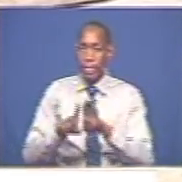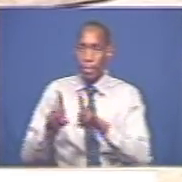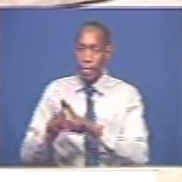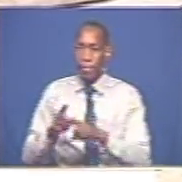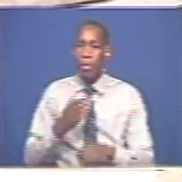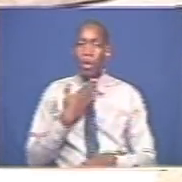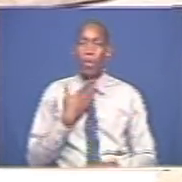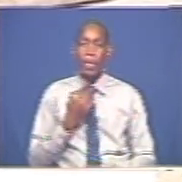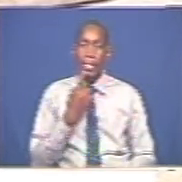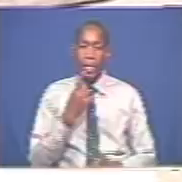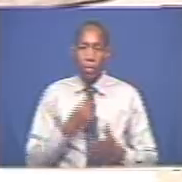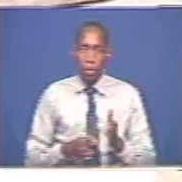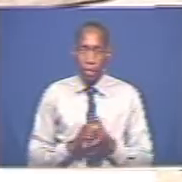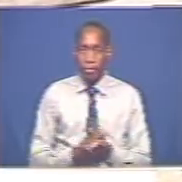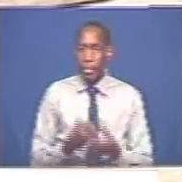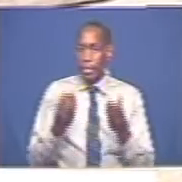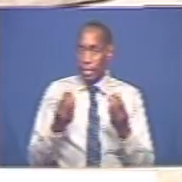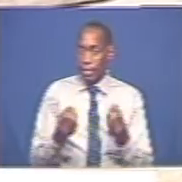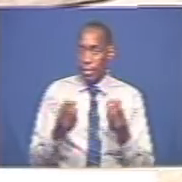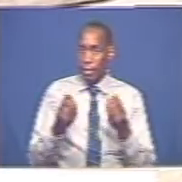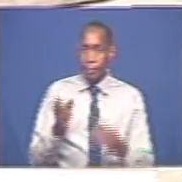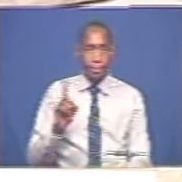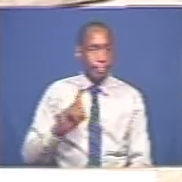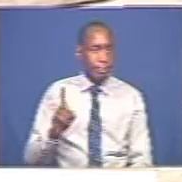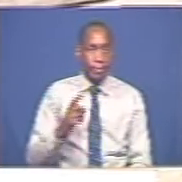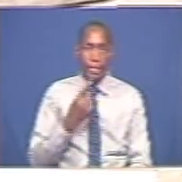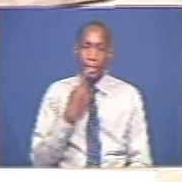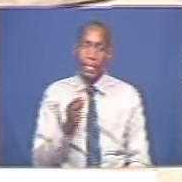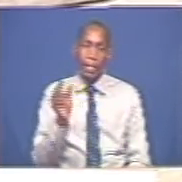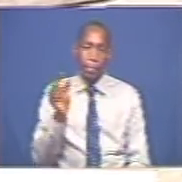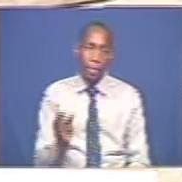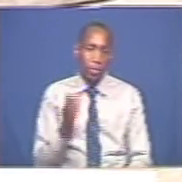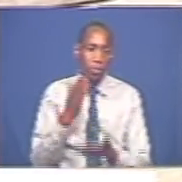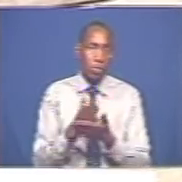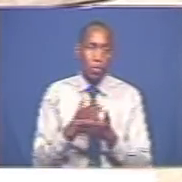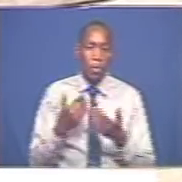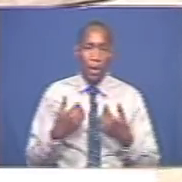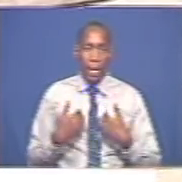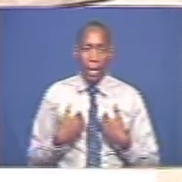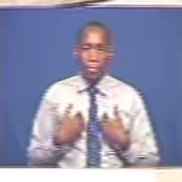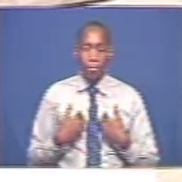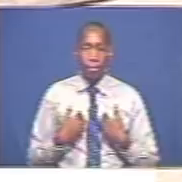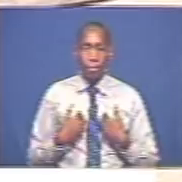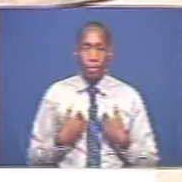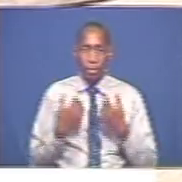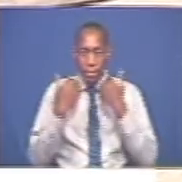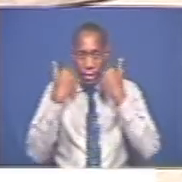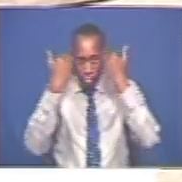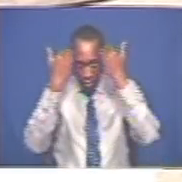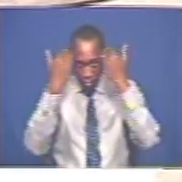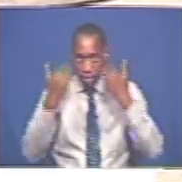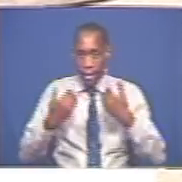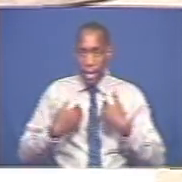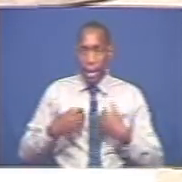point out here that it's not so easy also to tell that a person actually have clinical depression. Mm. Because we have like